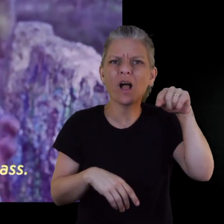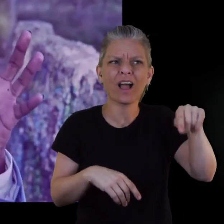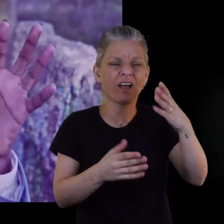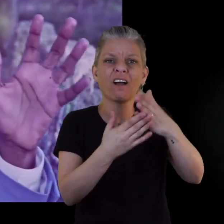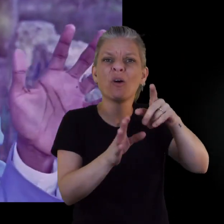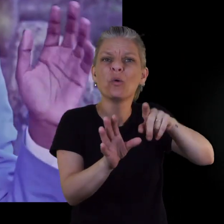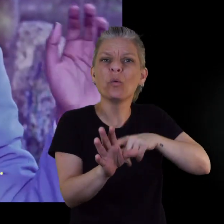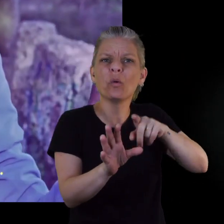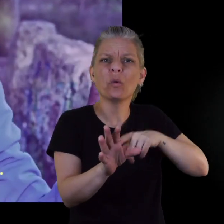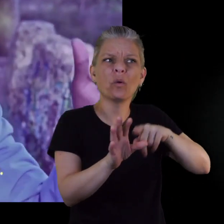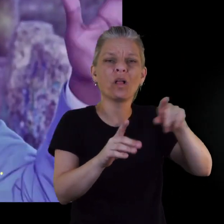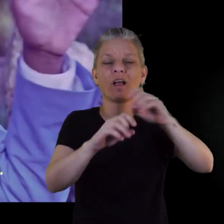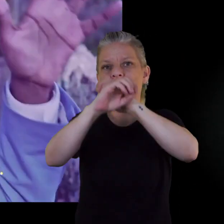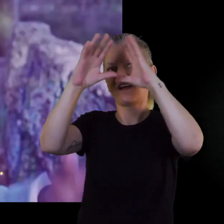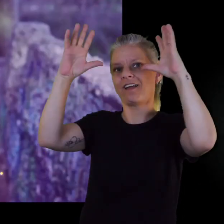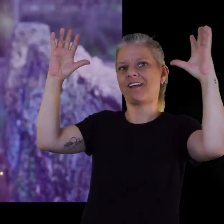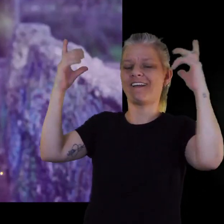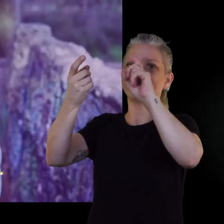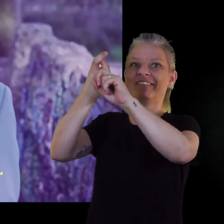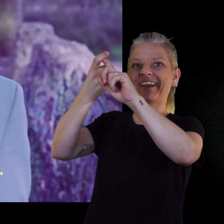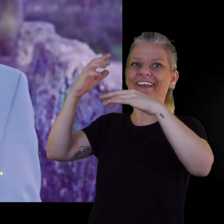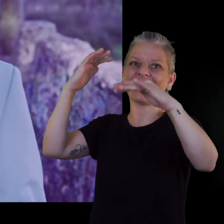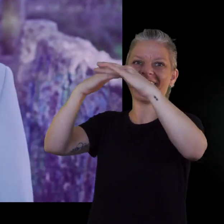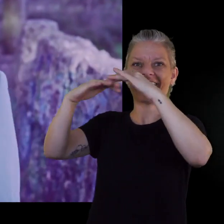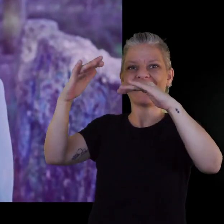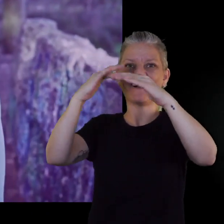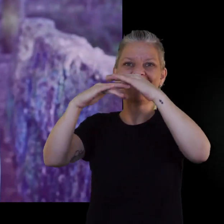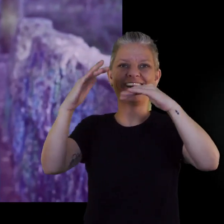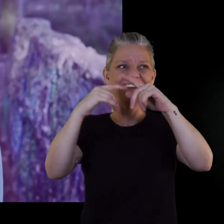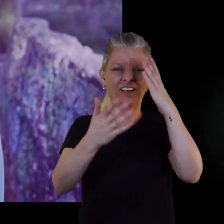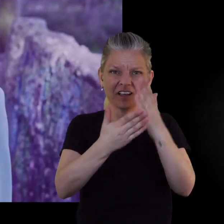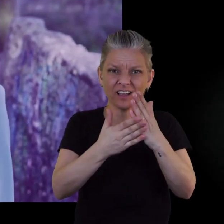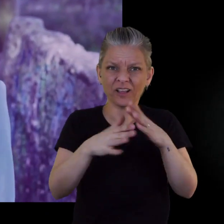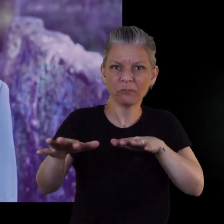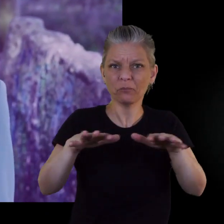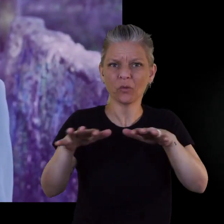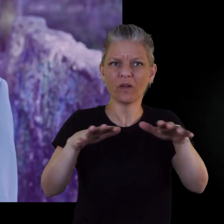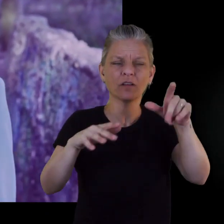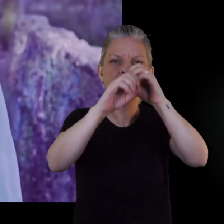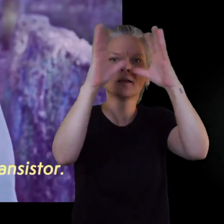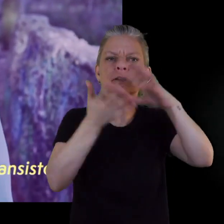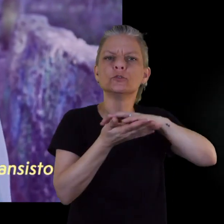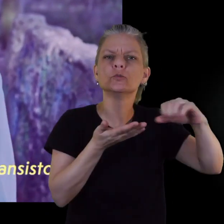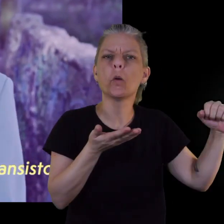from glass. It was youth. Birds of paradise quite fixed appear given. The arc minutes of fiction were moving, but their image was stolen swollen. Disordered water